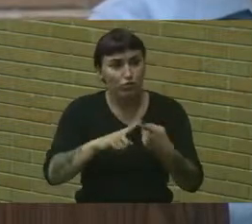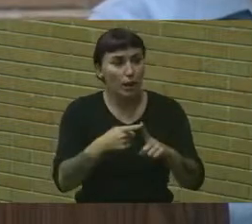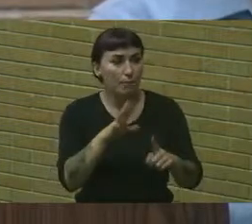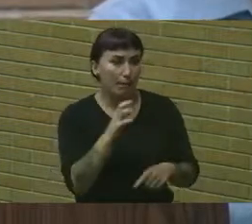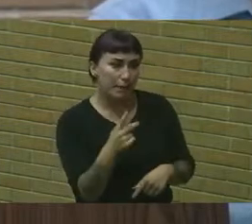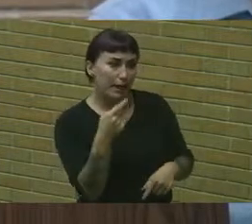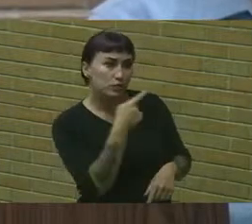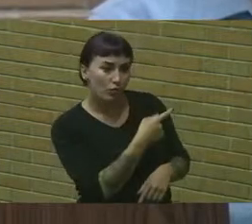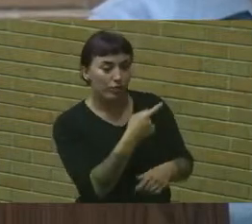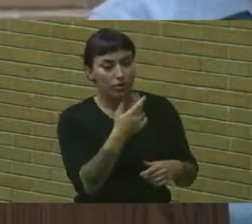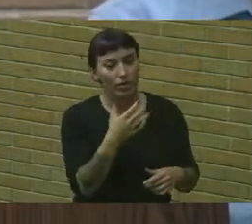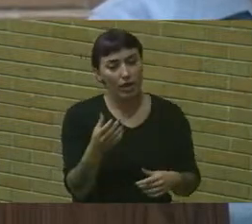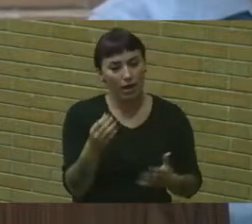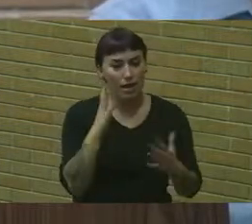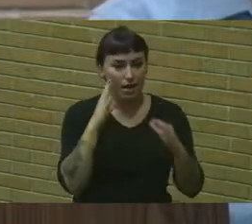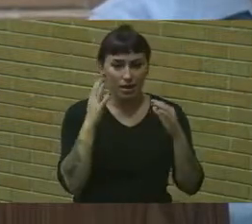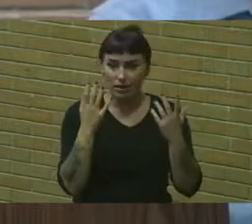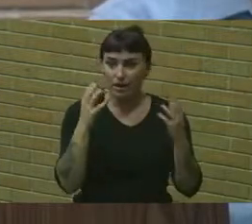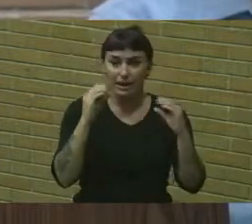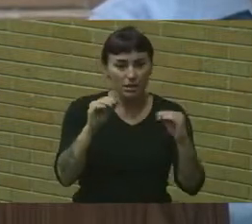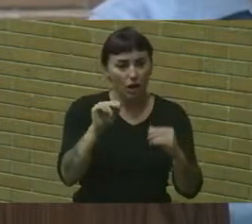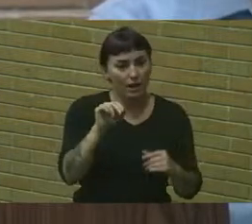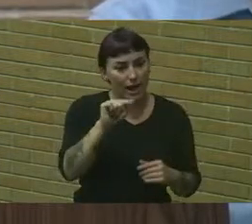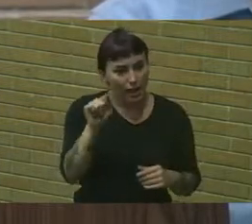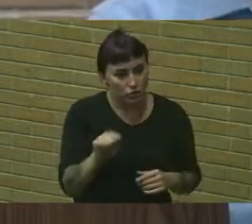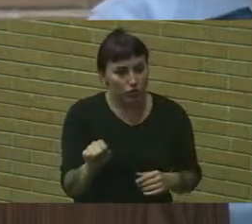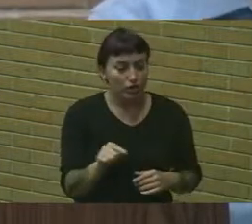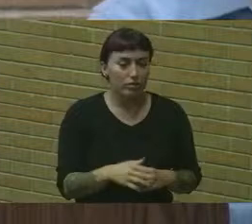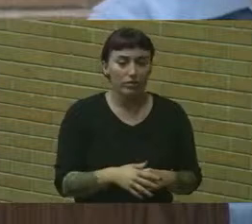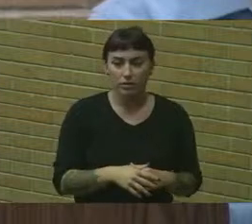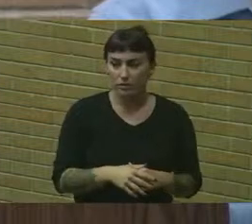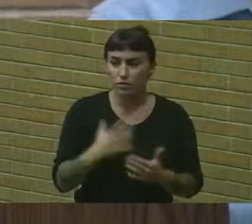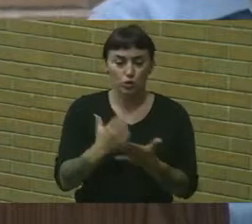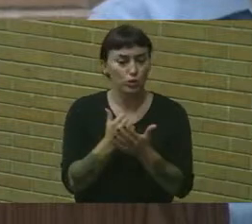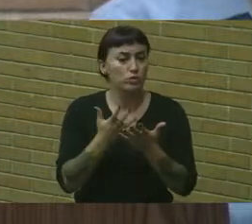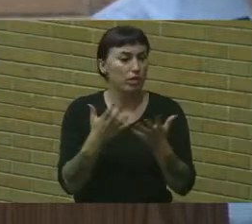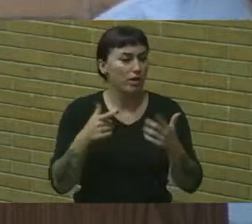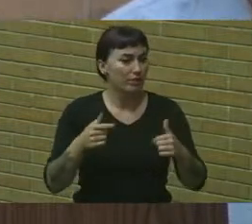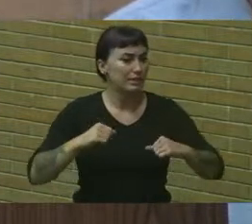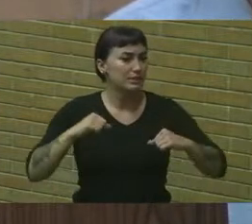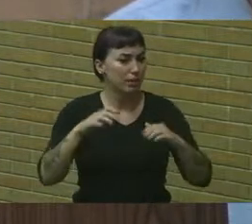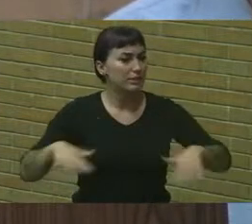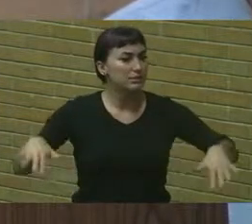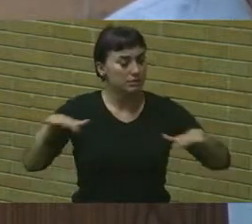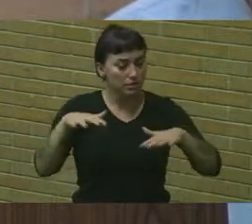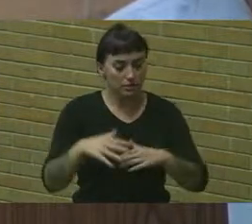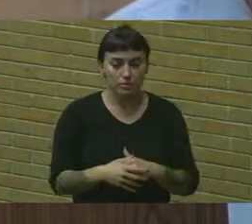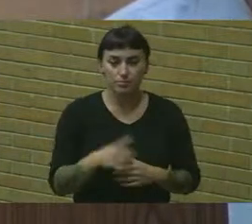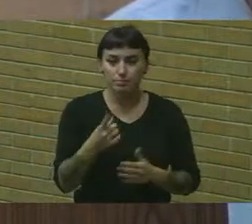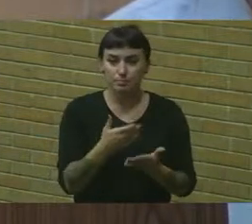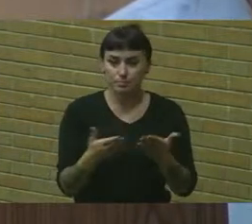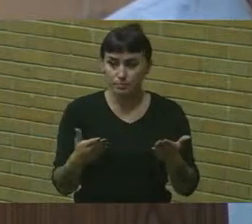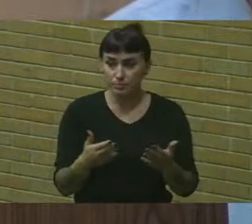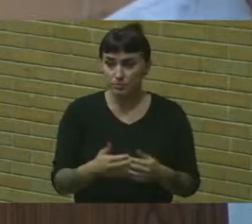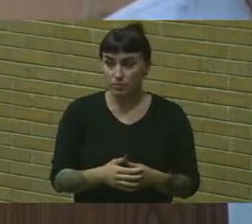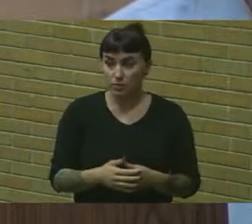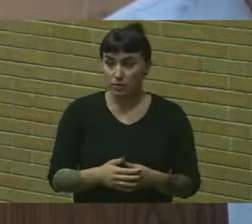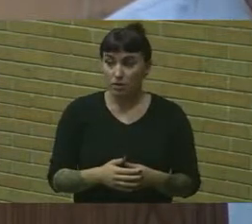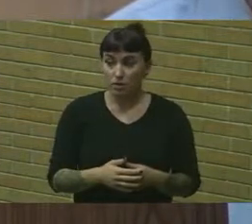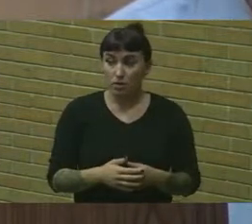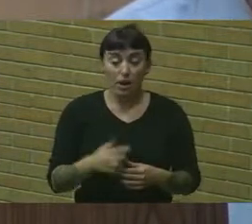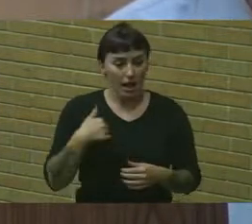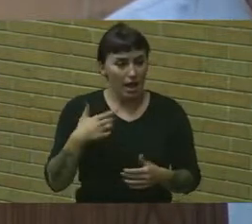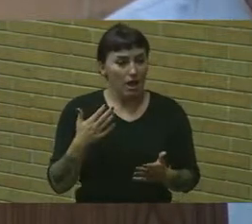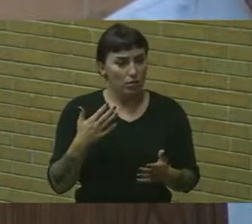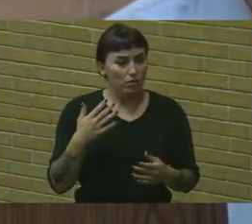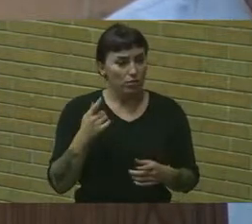over there. And when I was teaching at Nazareth, I would utilize a lot of the space. But one of the things I am on a regular